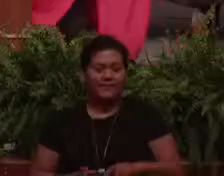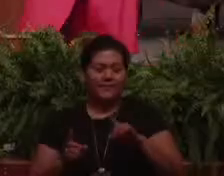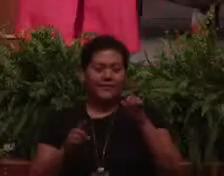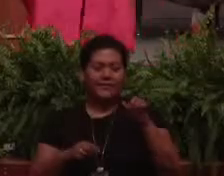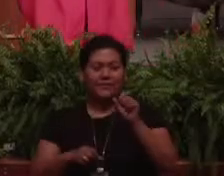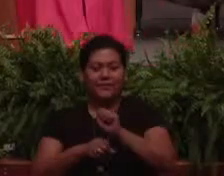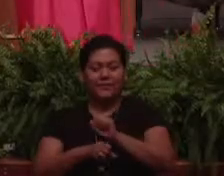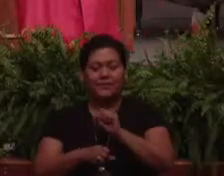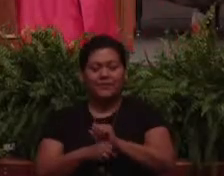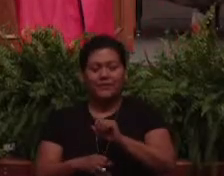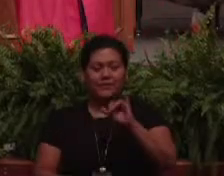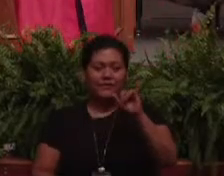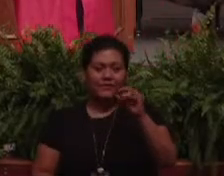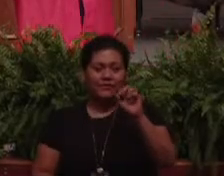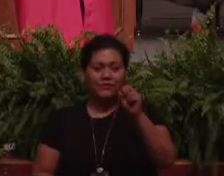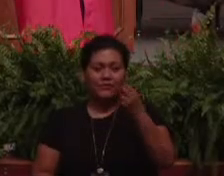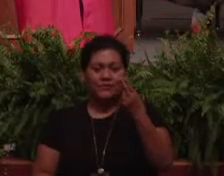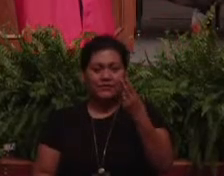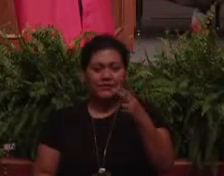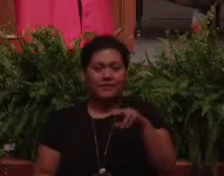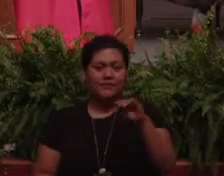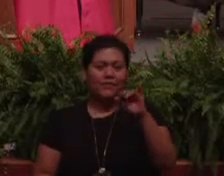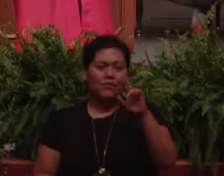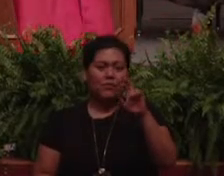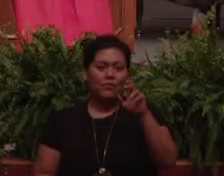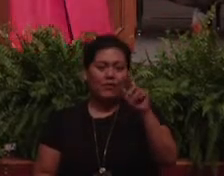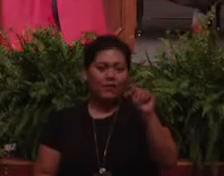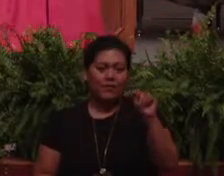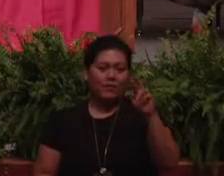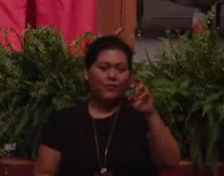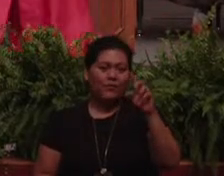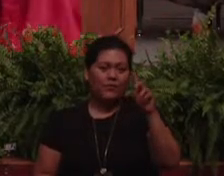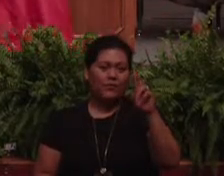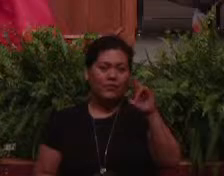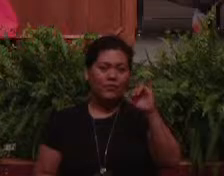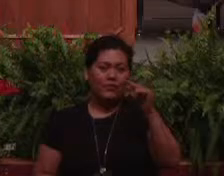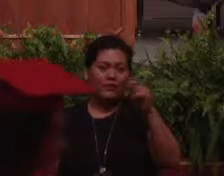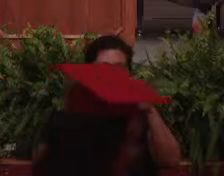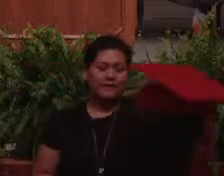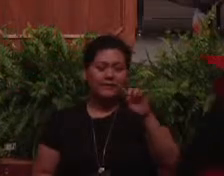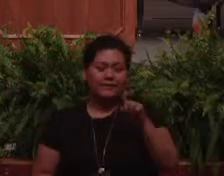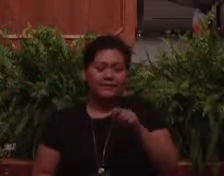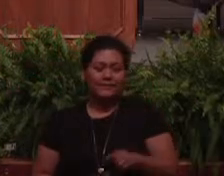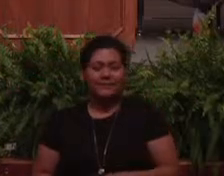Attending the workforce, Joseph Robert Rodriguez.